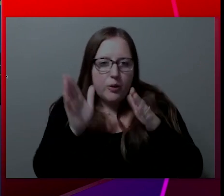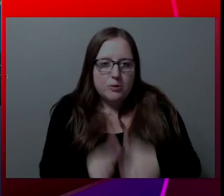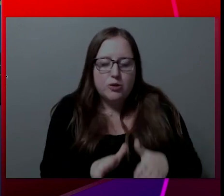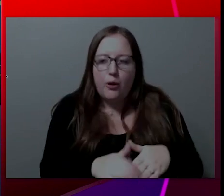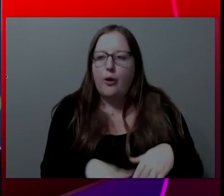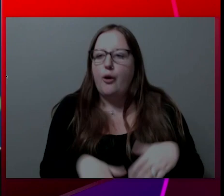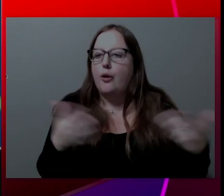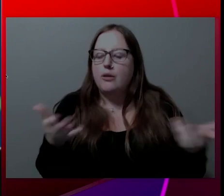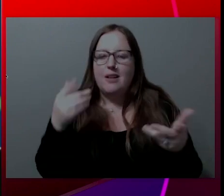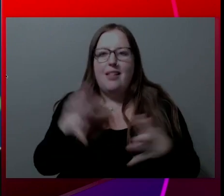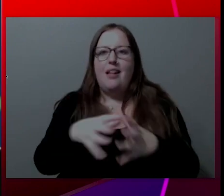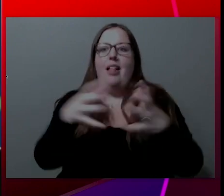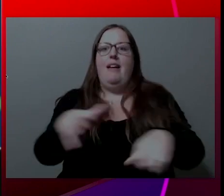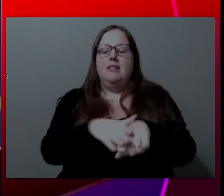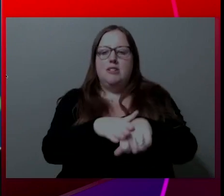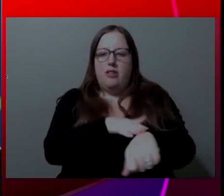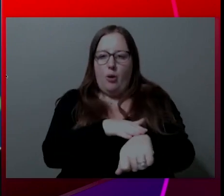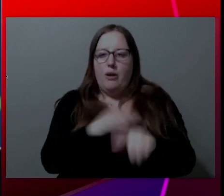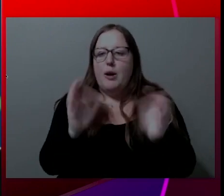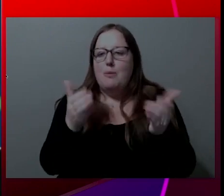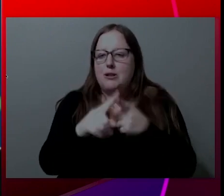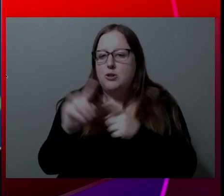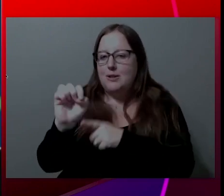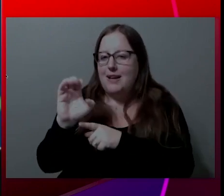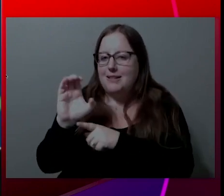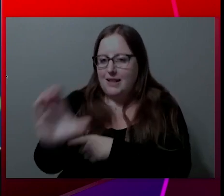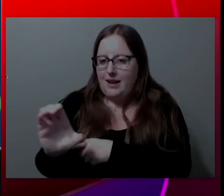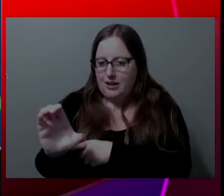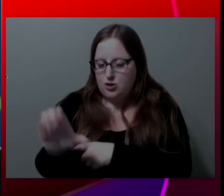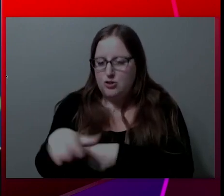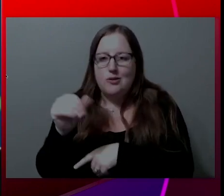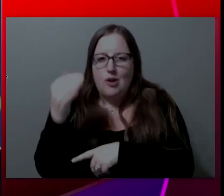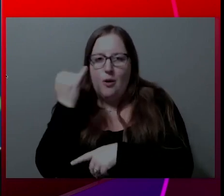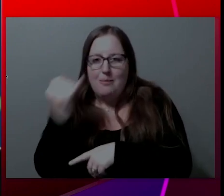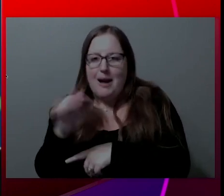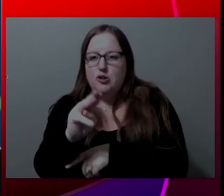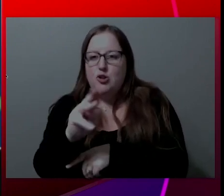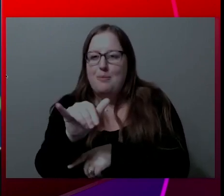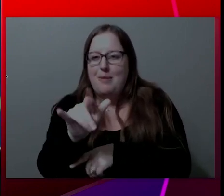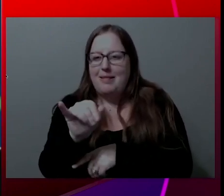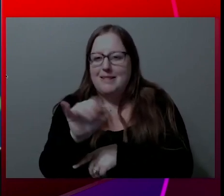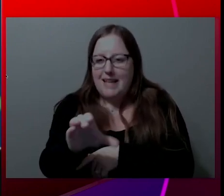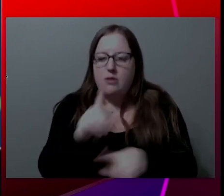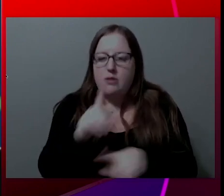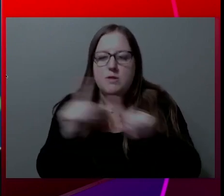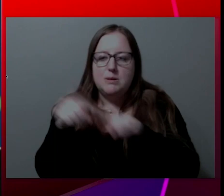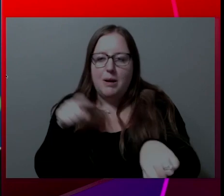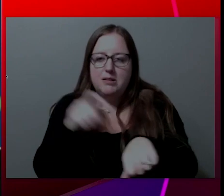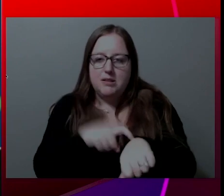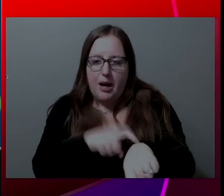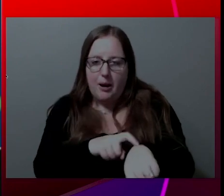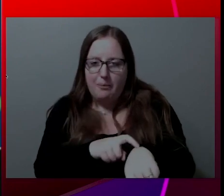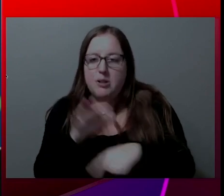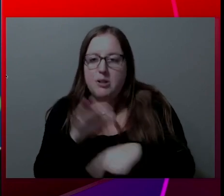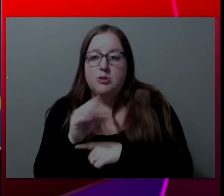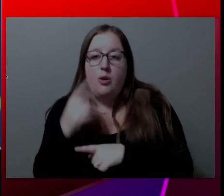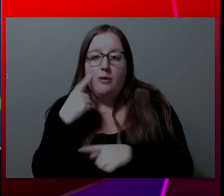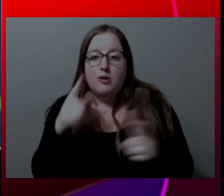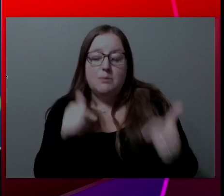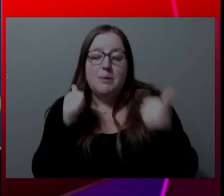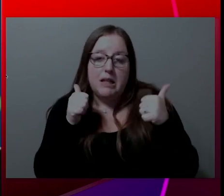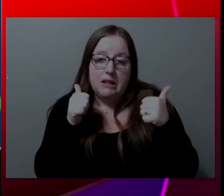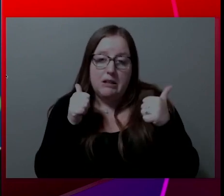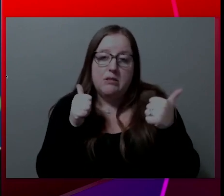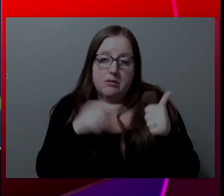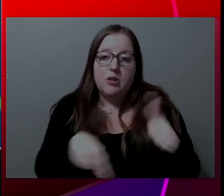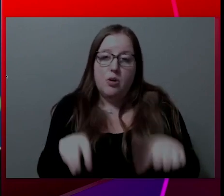lot slower than Elasticache, which has sub 100 millisecond response times. And so for speed, we use